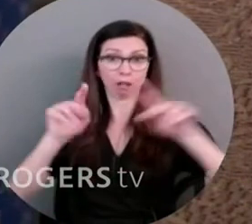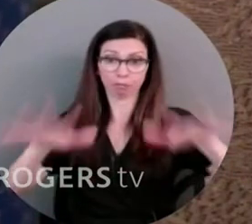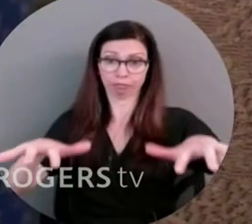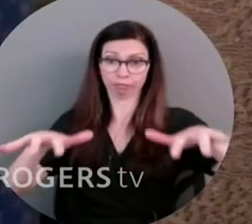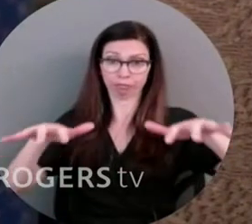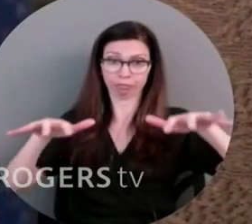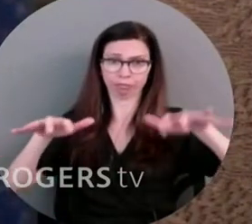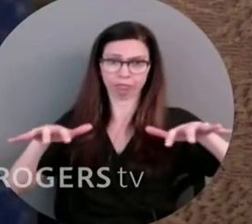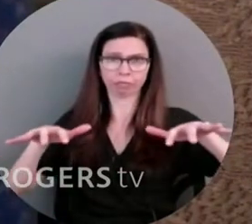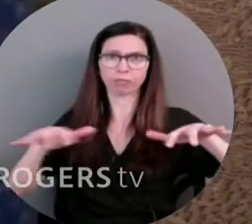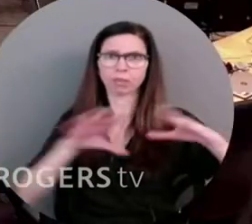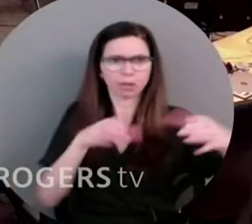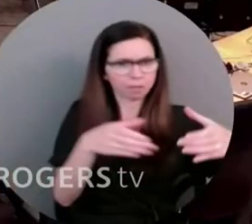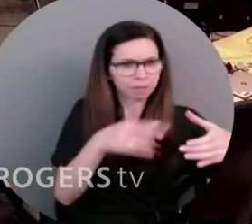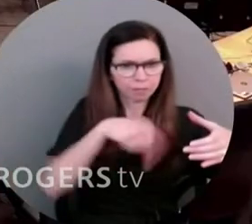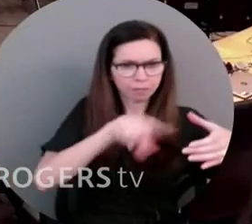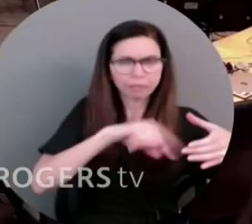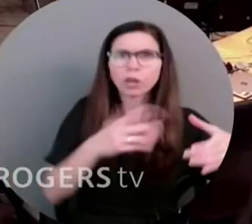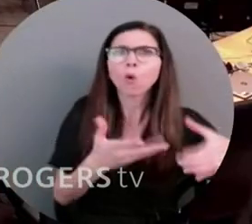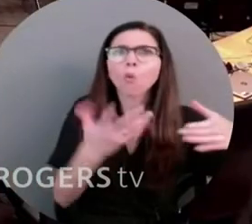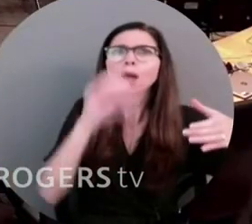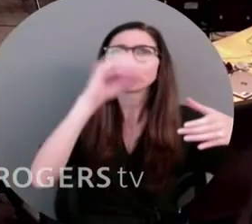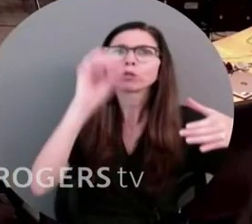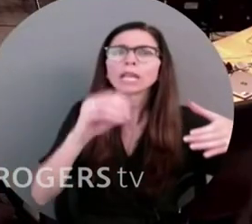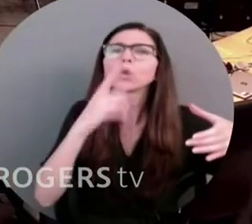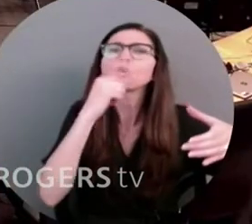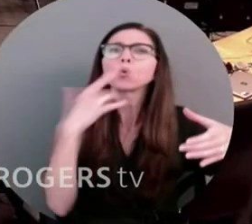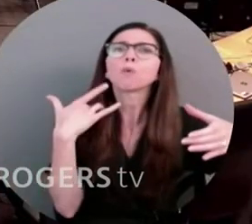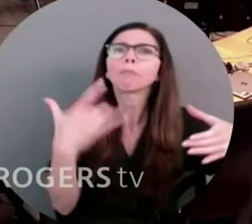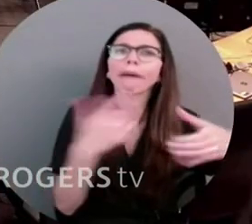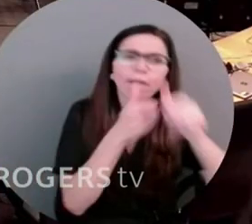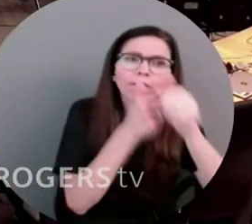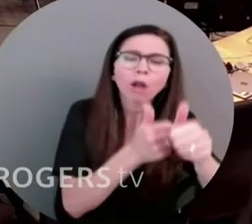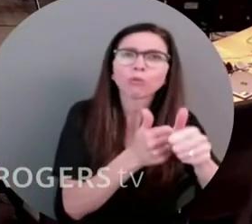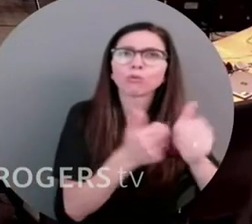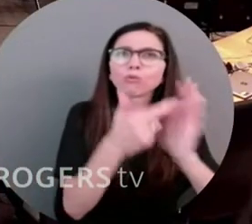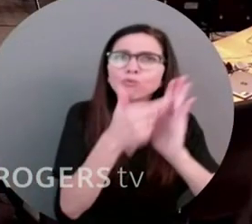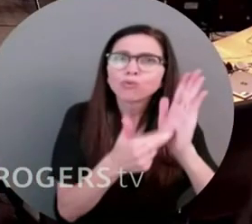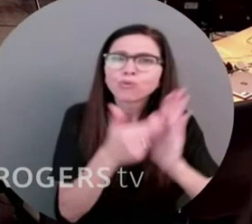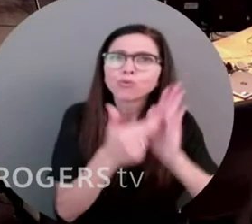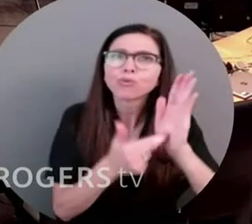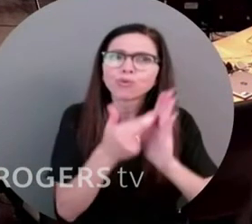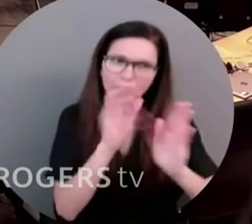is in fact following the guidelines. It's important for us to